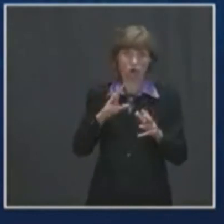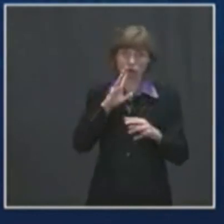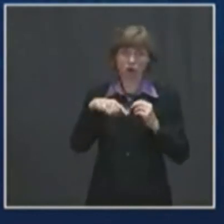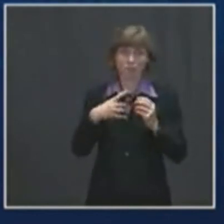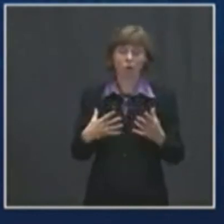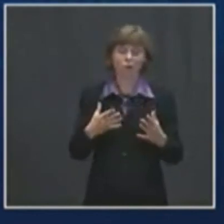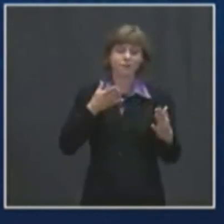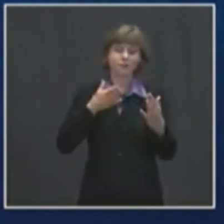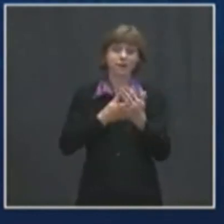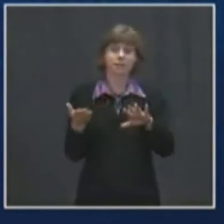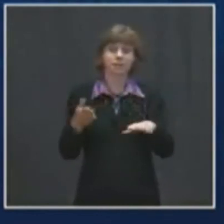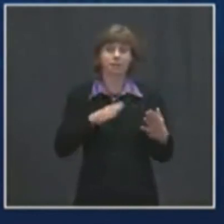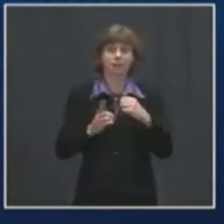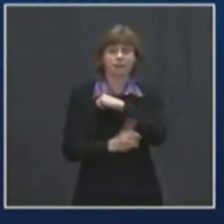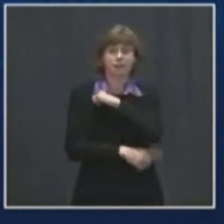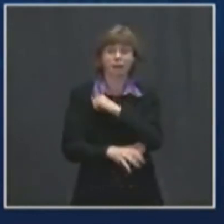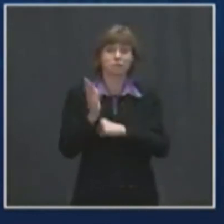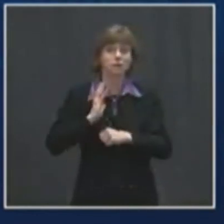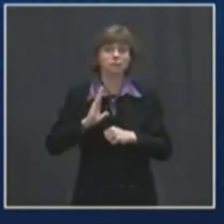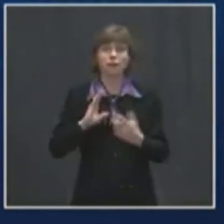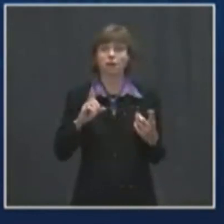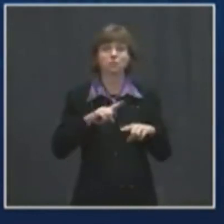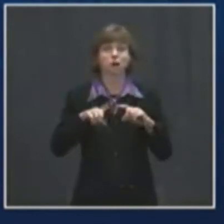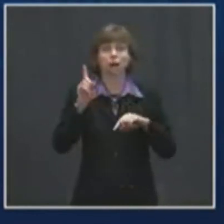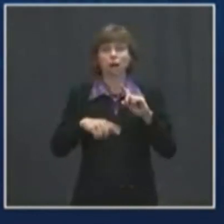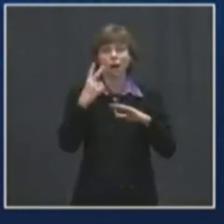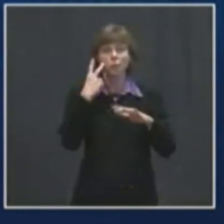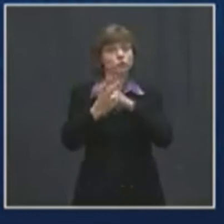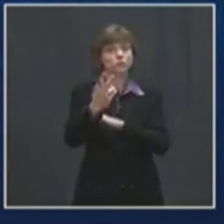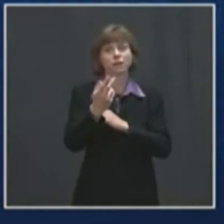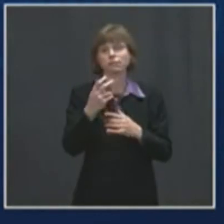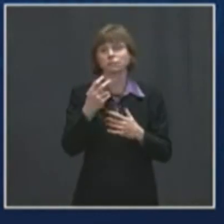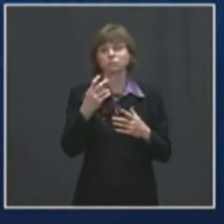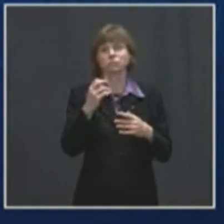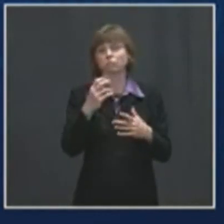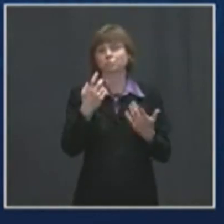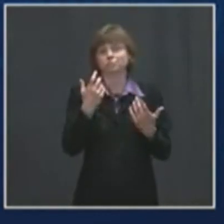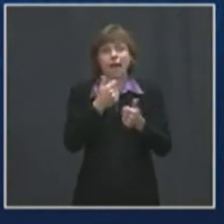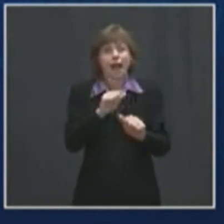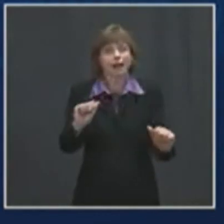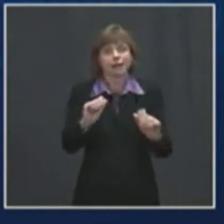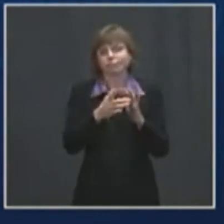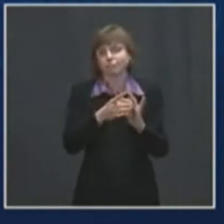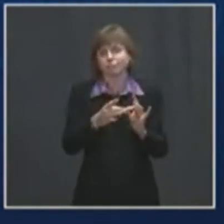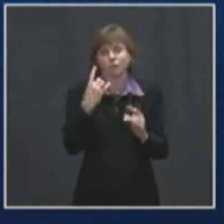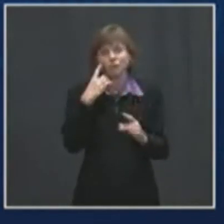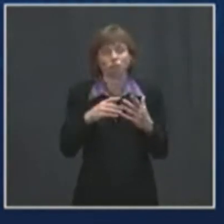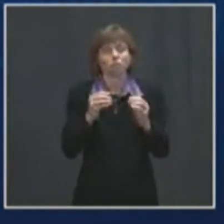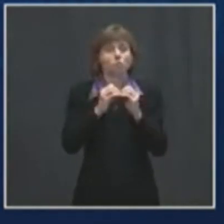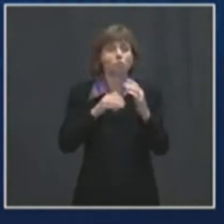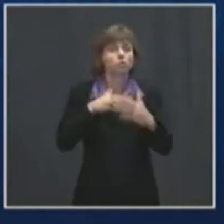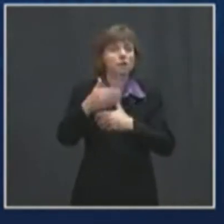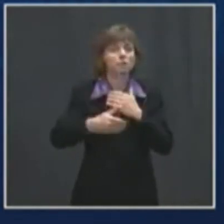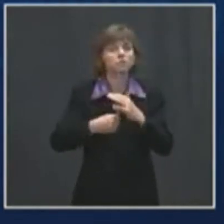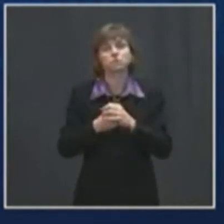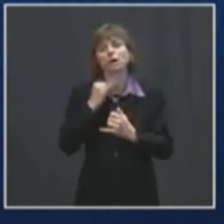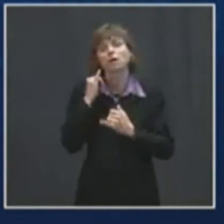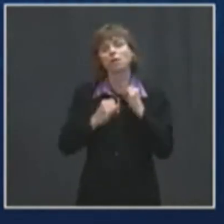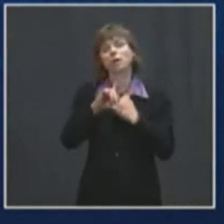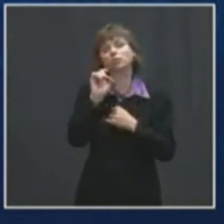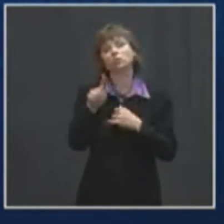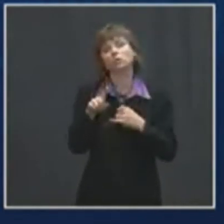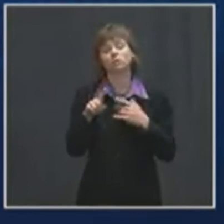penalty in the past, but I don't have anything to predict for you or preview for you in terms of additional steps. And finally, just one last one, sorry, on the speech. It's